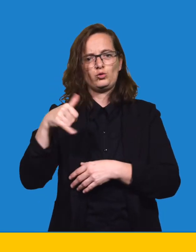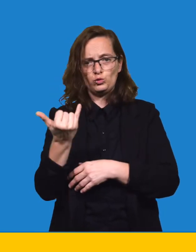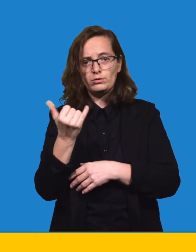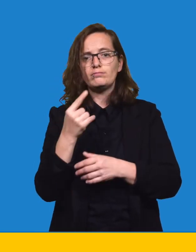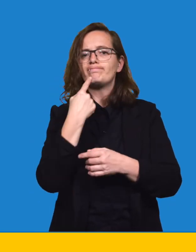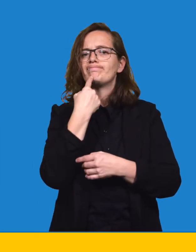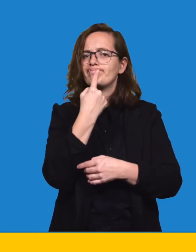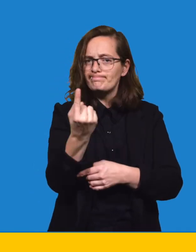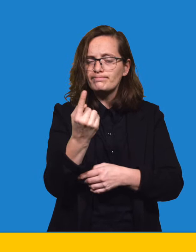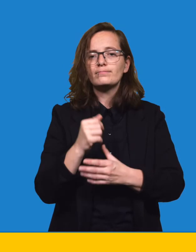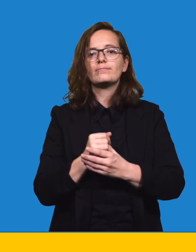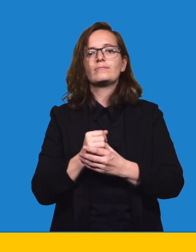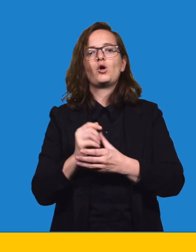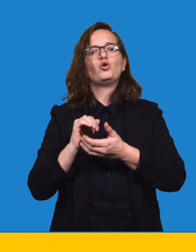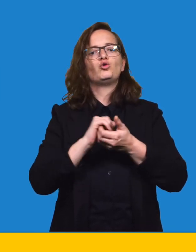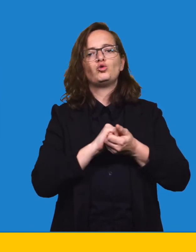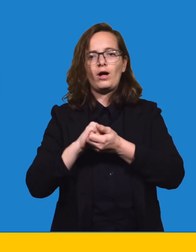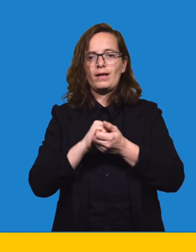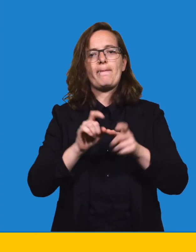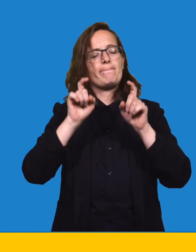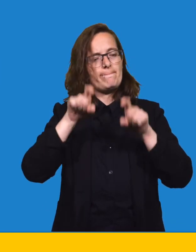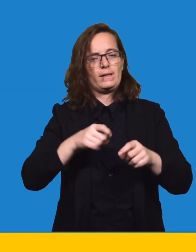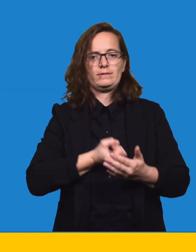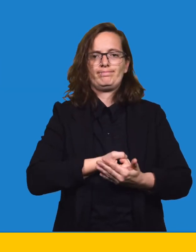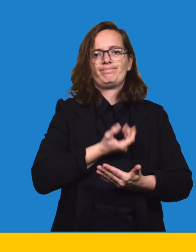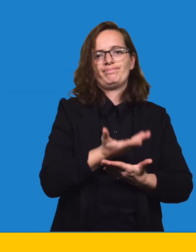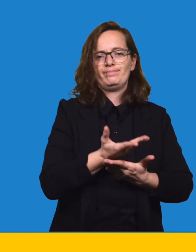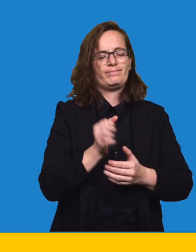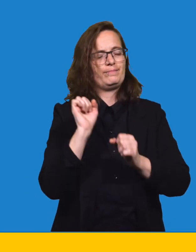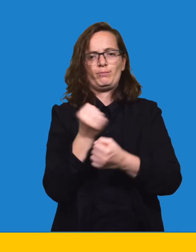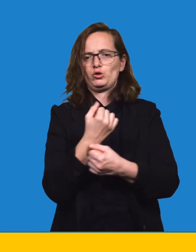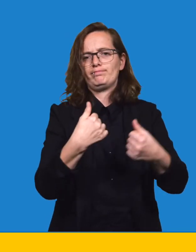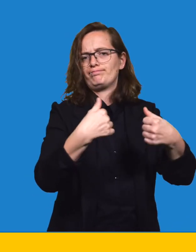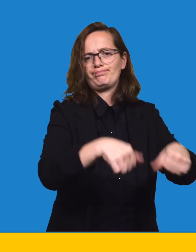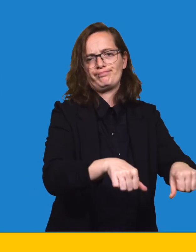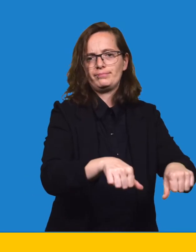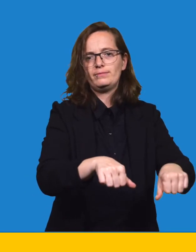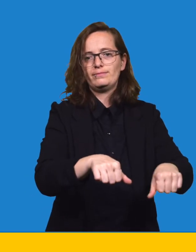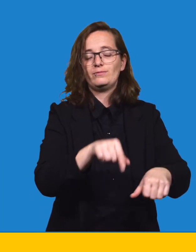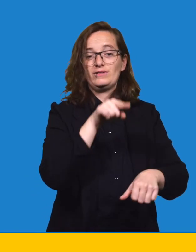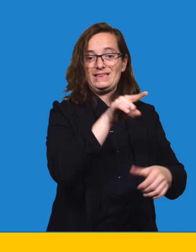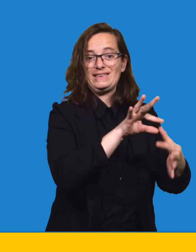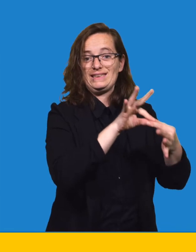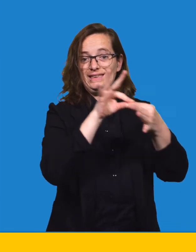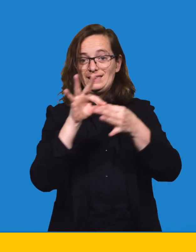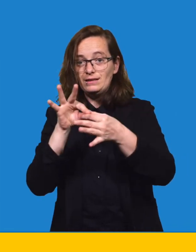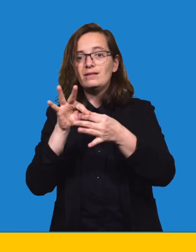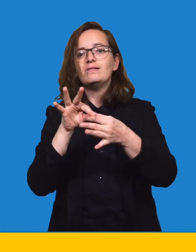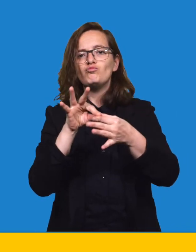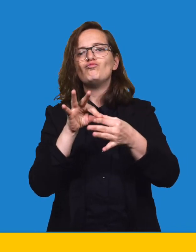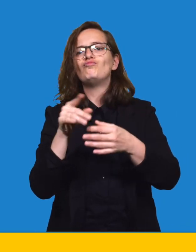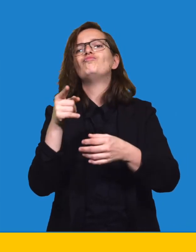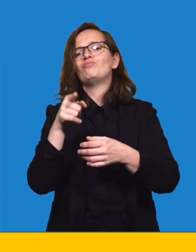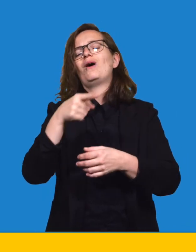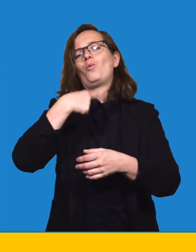Juncker proclaimed in his State of the Union address that solidarity must come from the heart. It cannot be forced. And on that